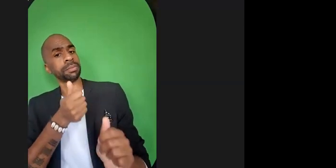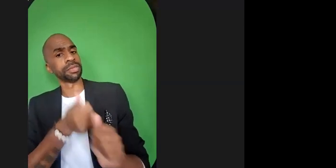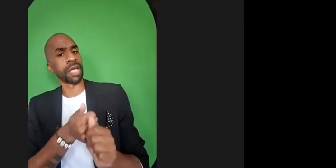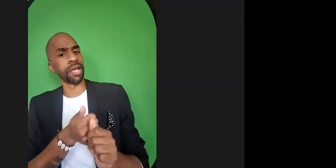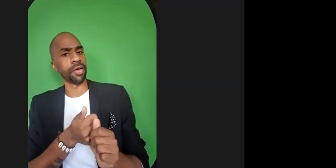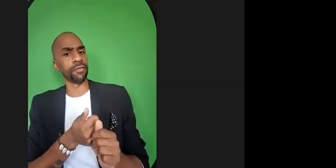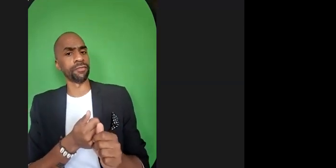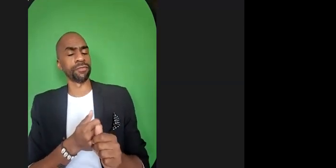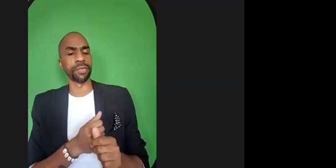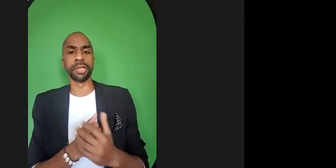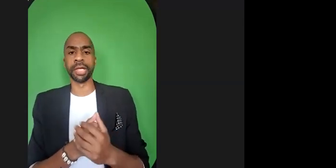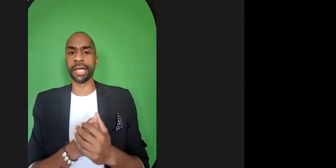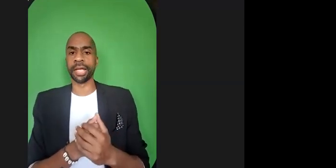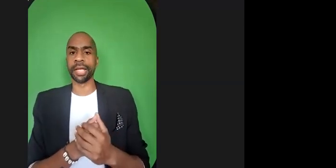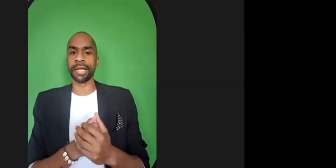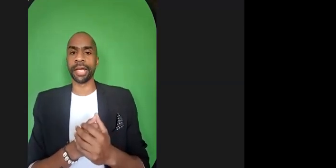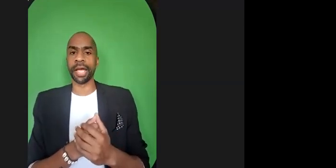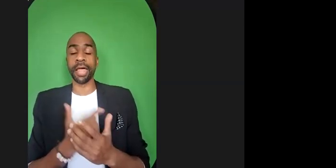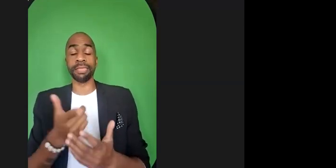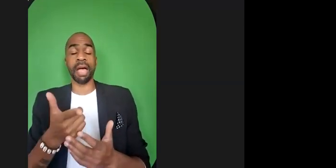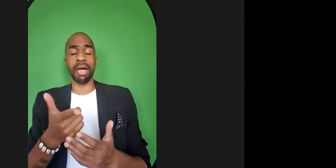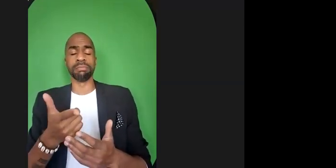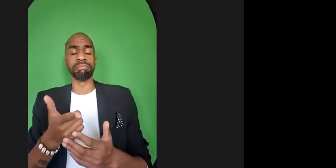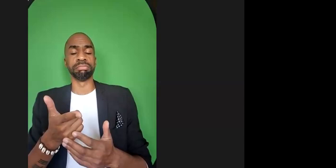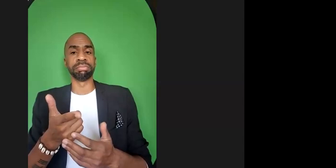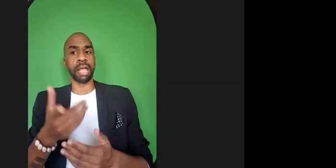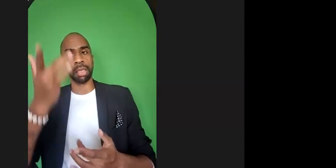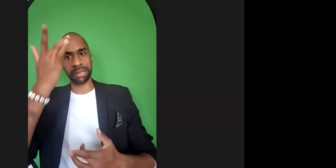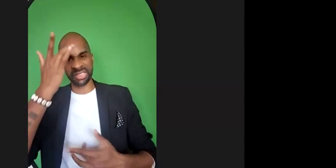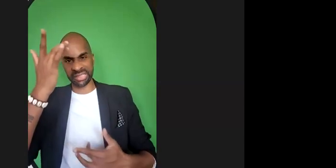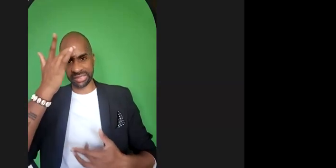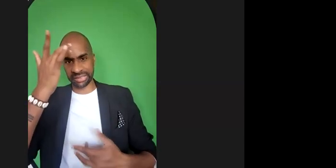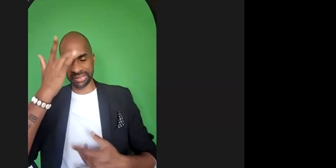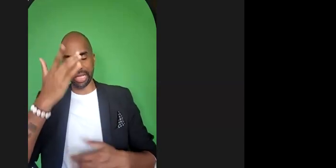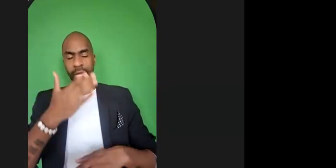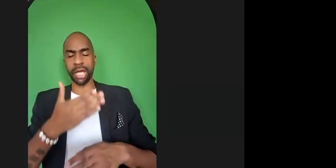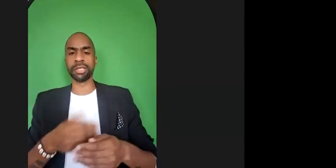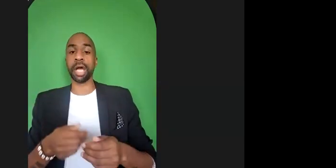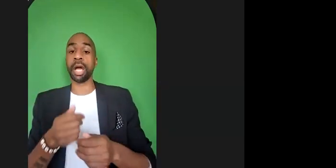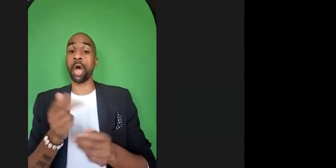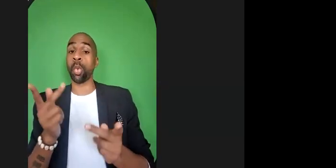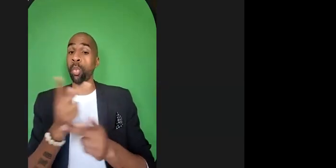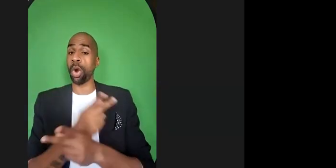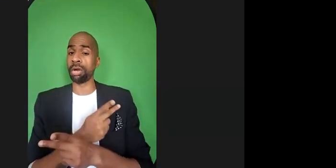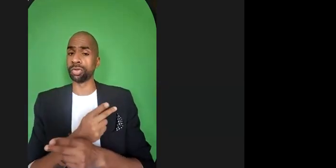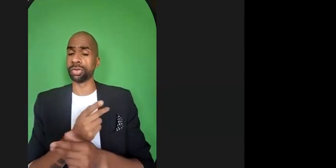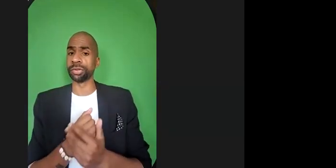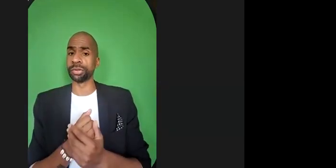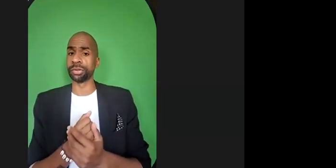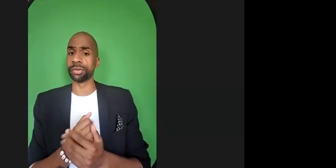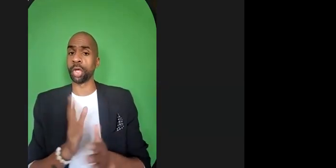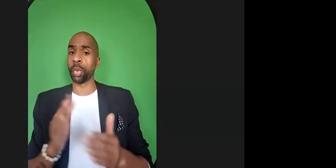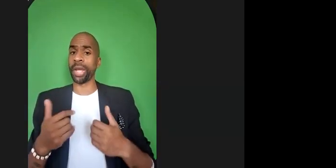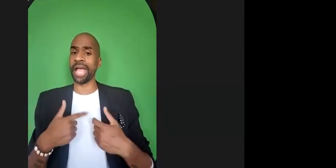moved forward on this disease to the point. And again, you mentioned the respiratory failure. We have pulmonary